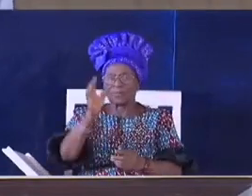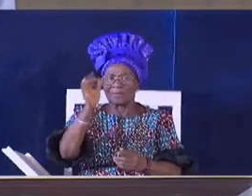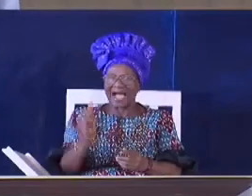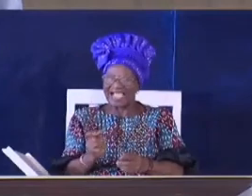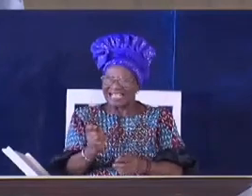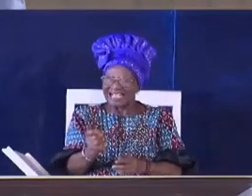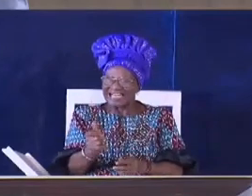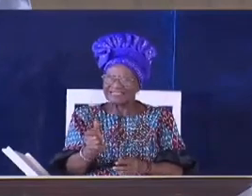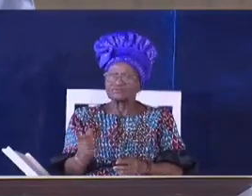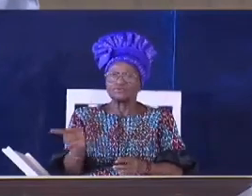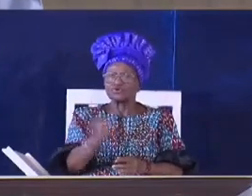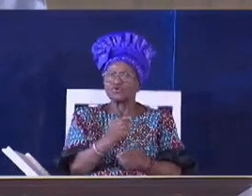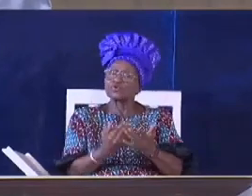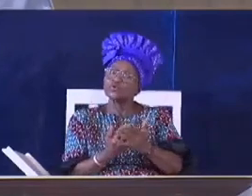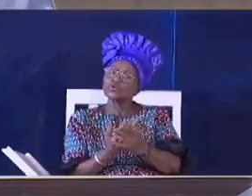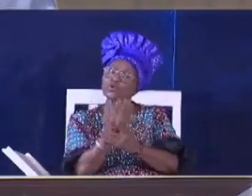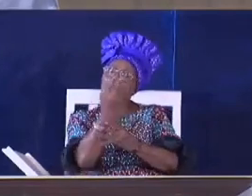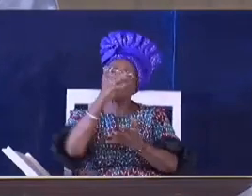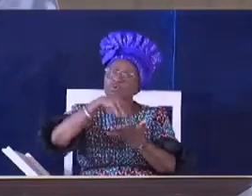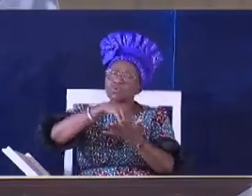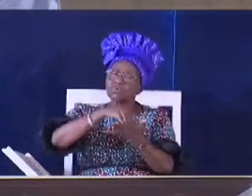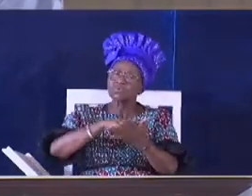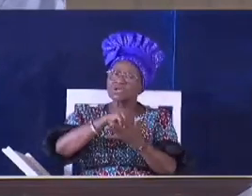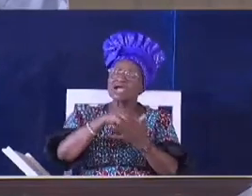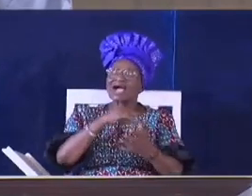you grew weaker and sicker.